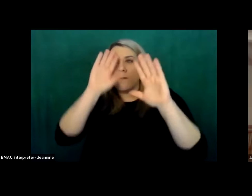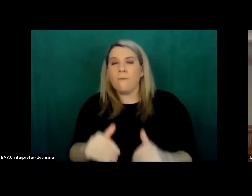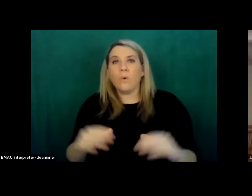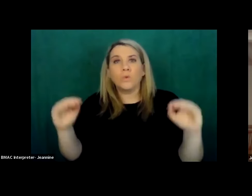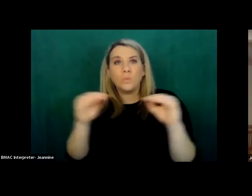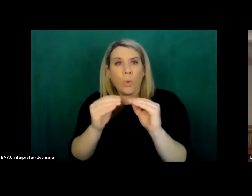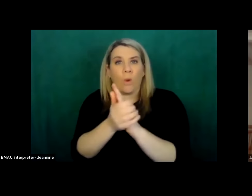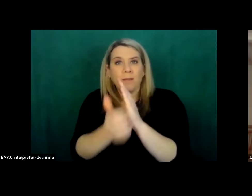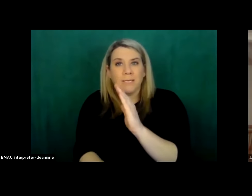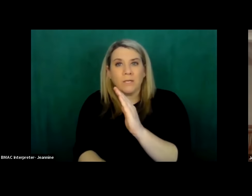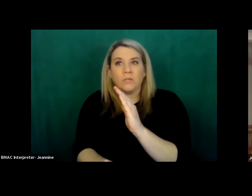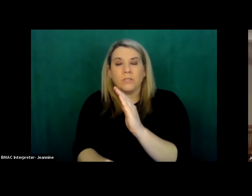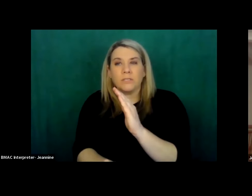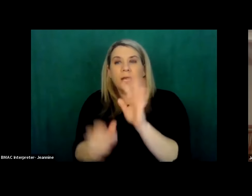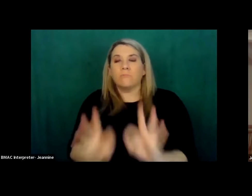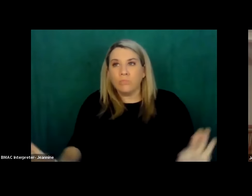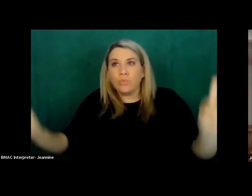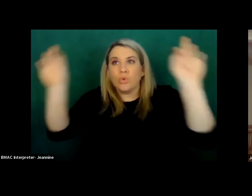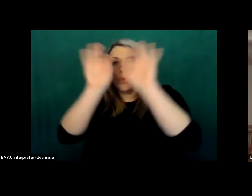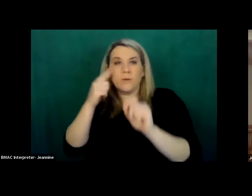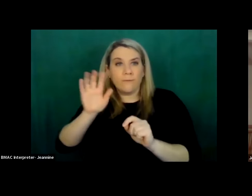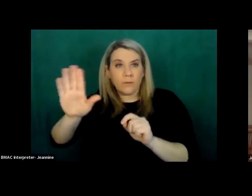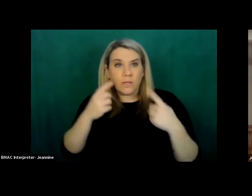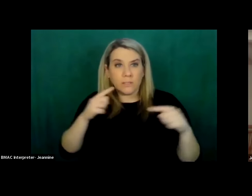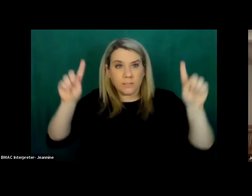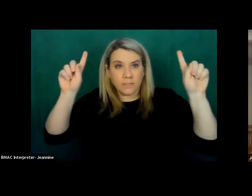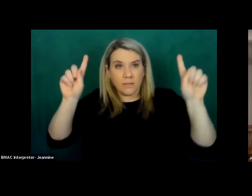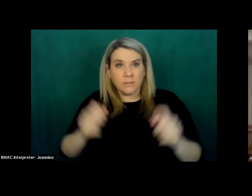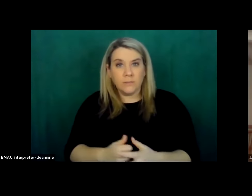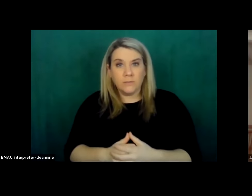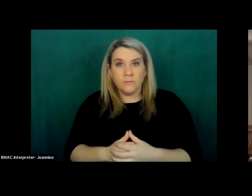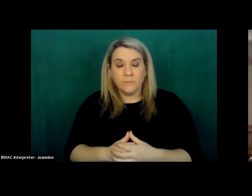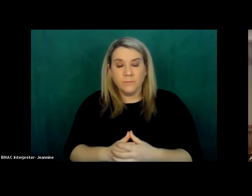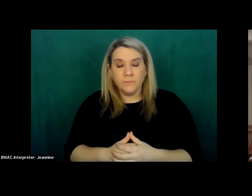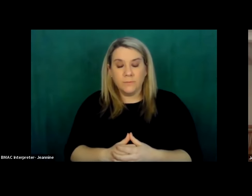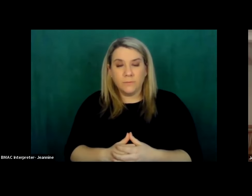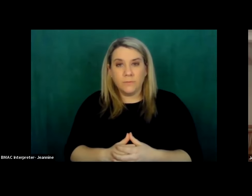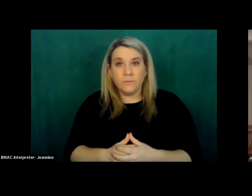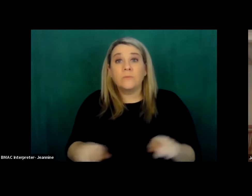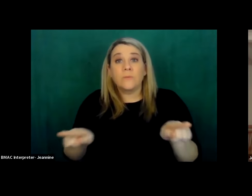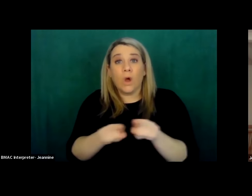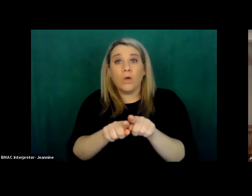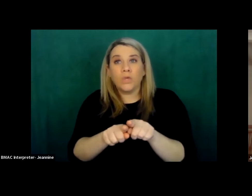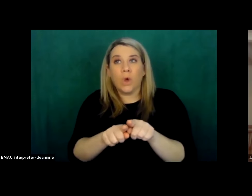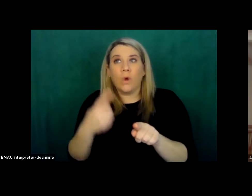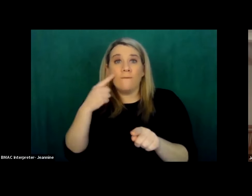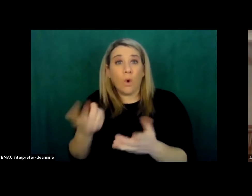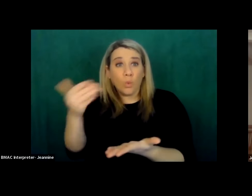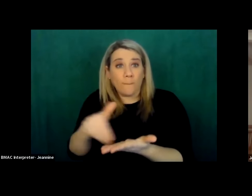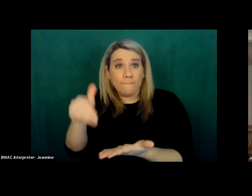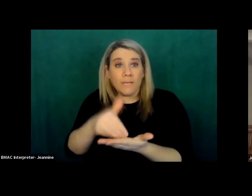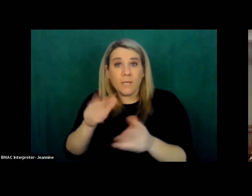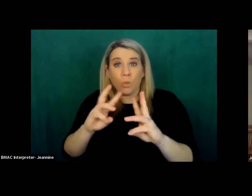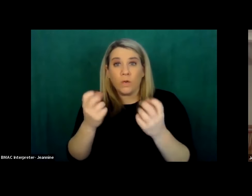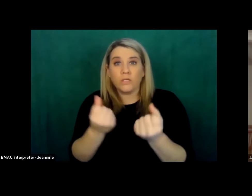as crucial to their success in the program. Also, when we do repeated workshops, so for example, we go